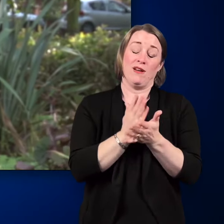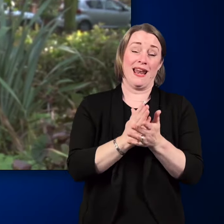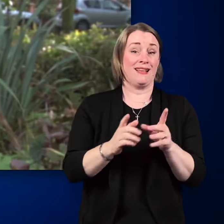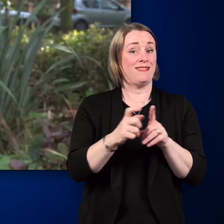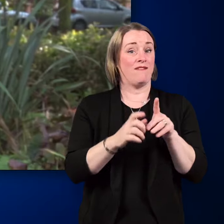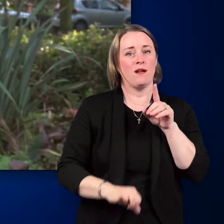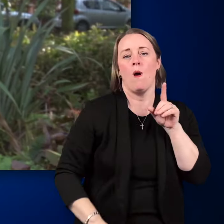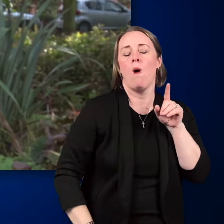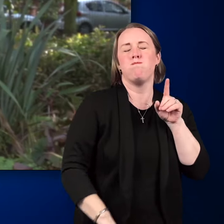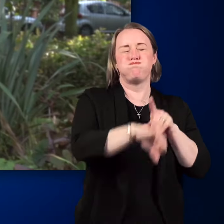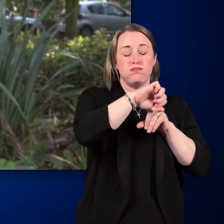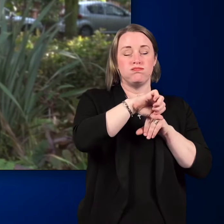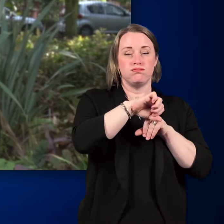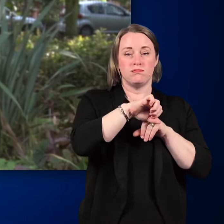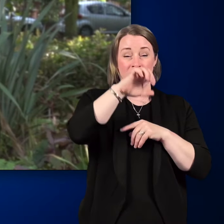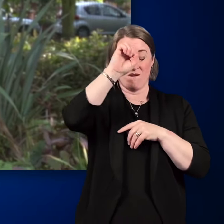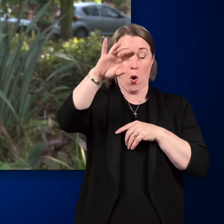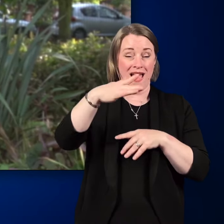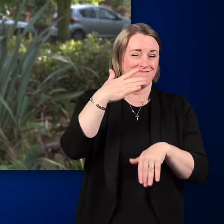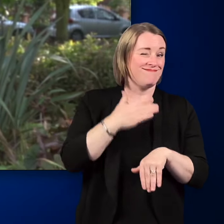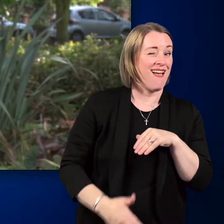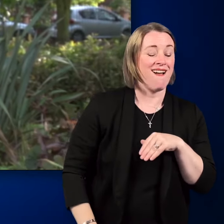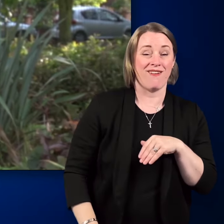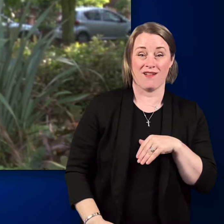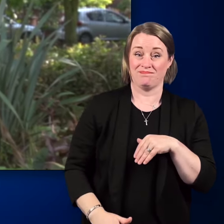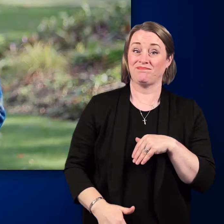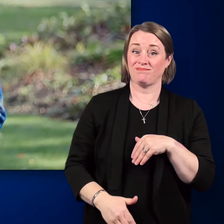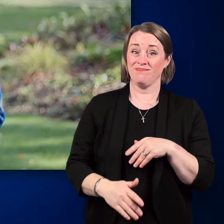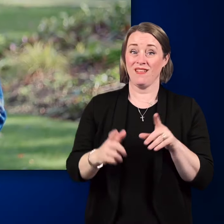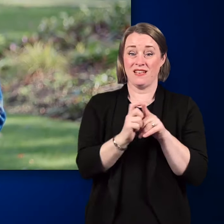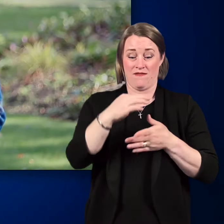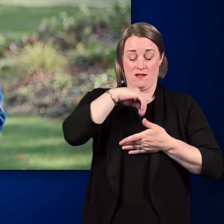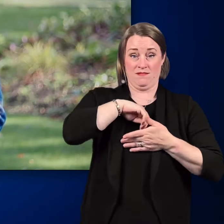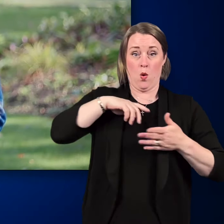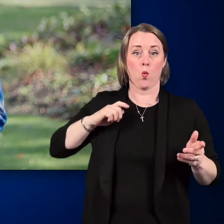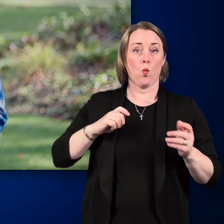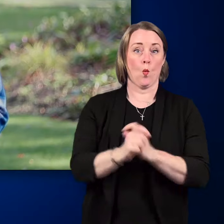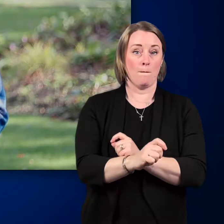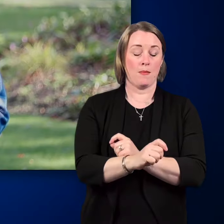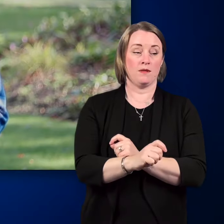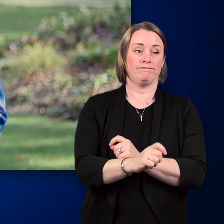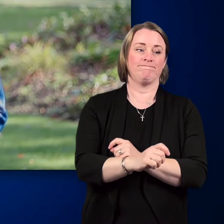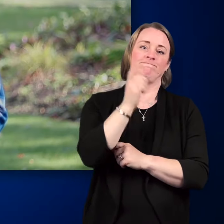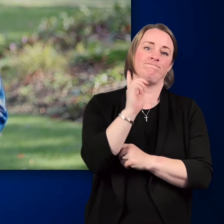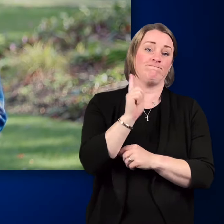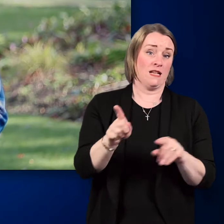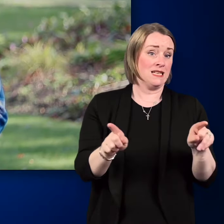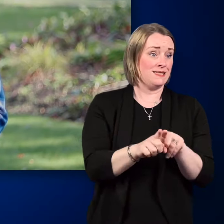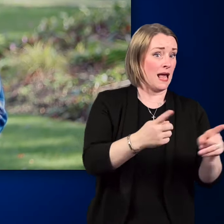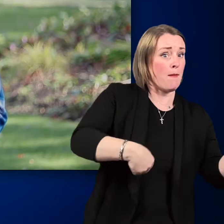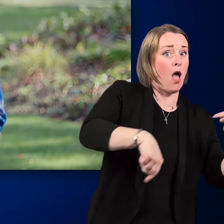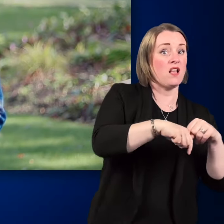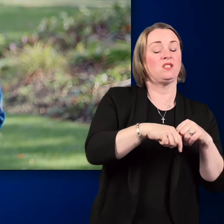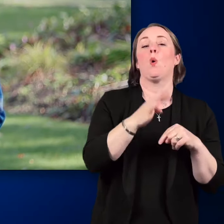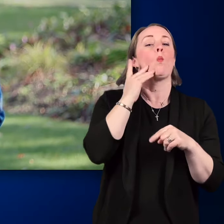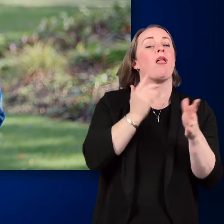forget this in a hurry. He's not the same man anymore. Let me tell you, the battles God puts us through will mark